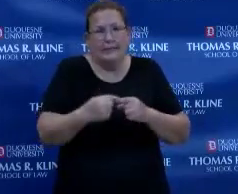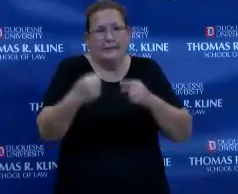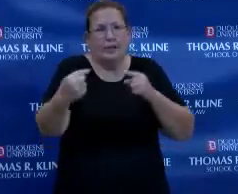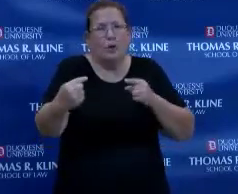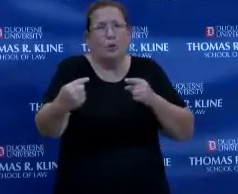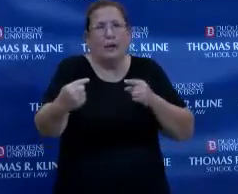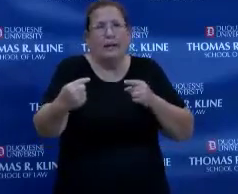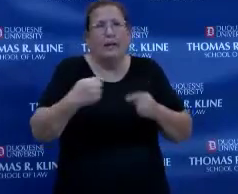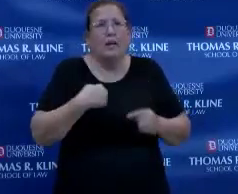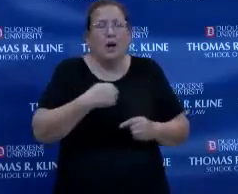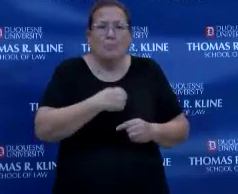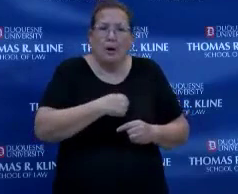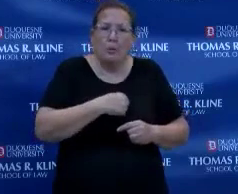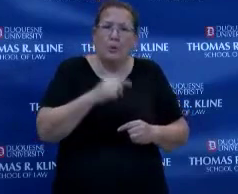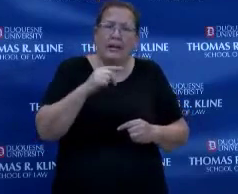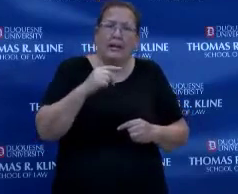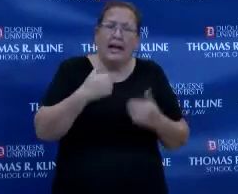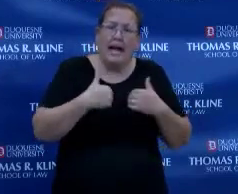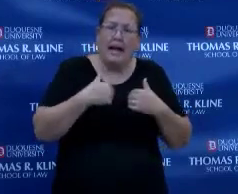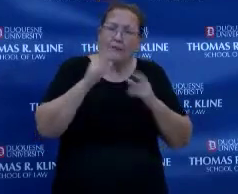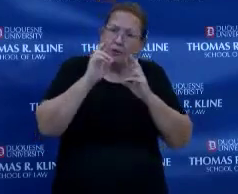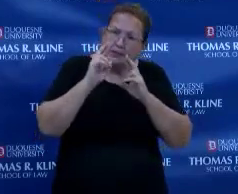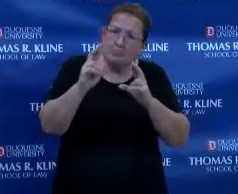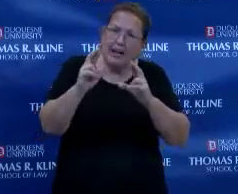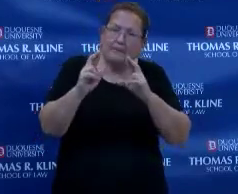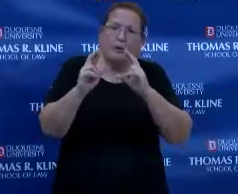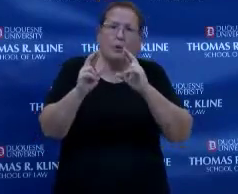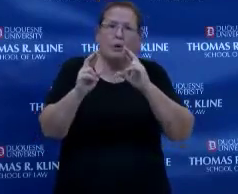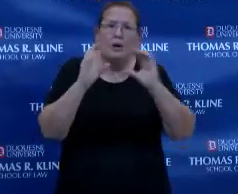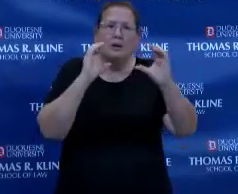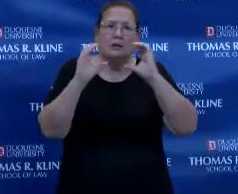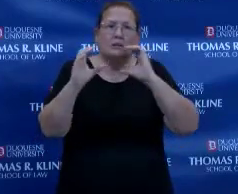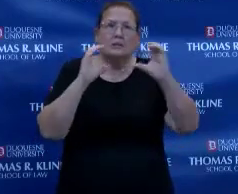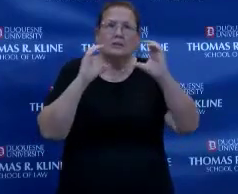in respectful discourse. We treat everyone with